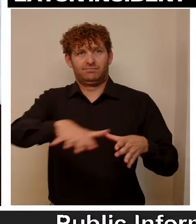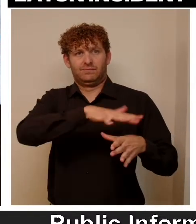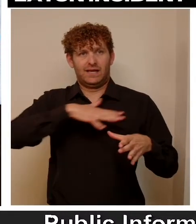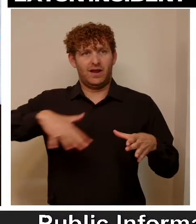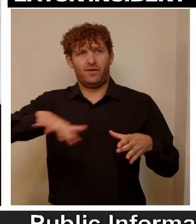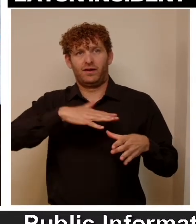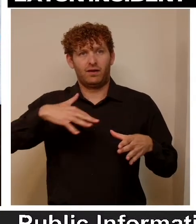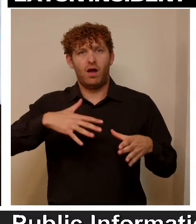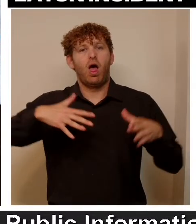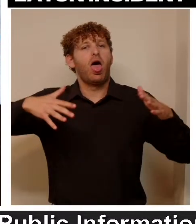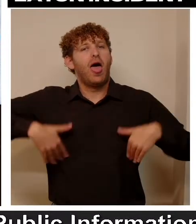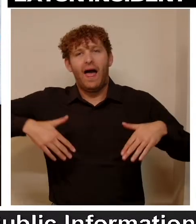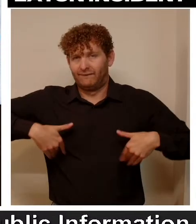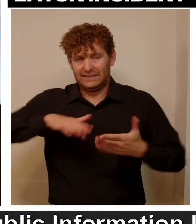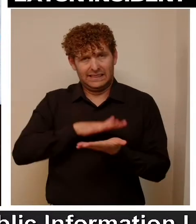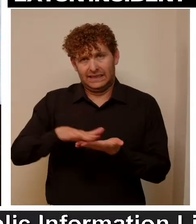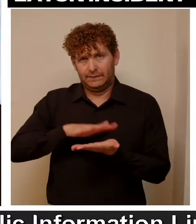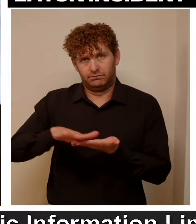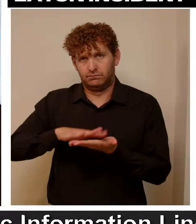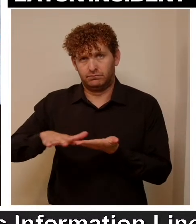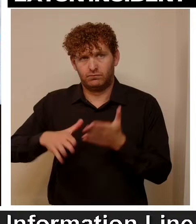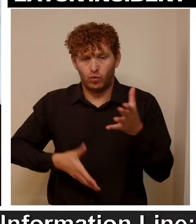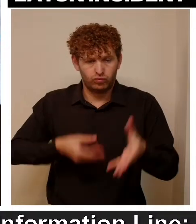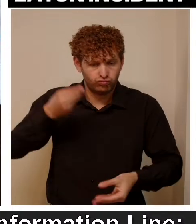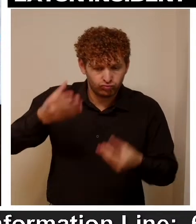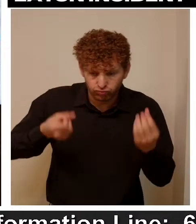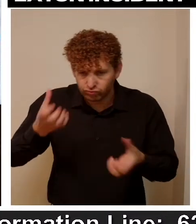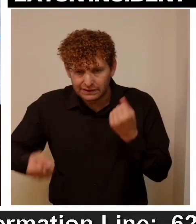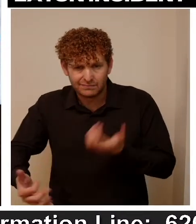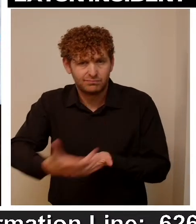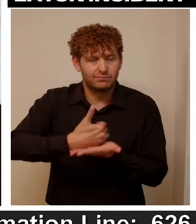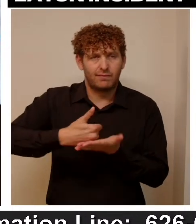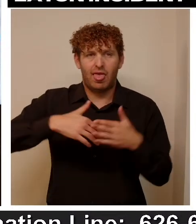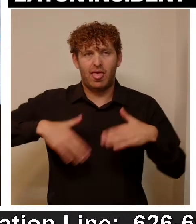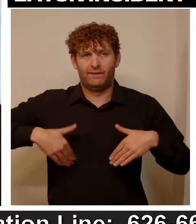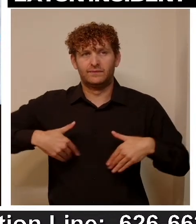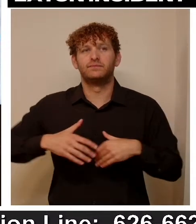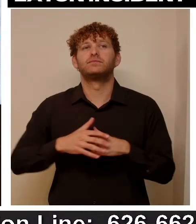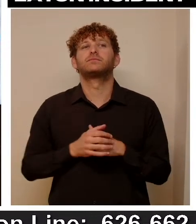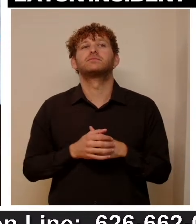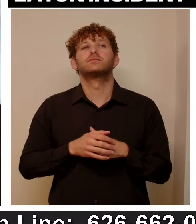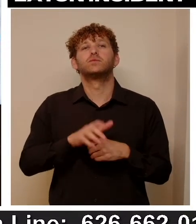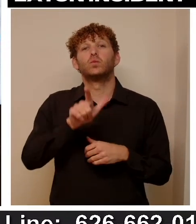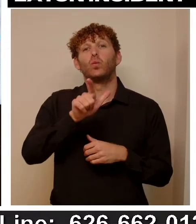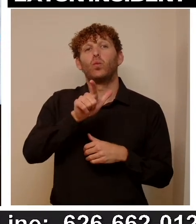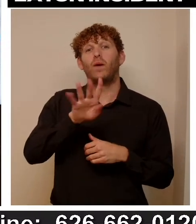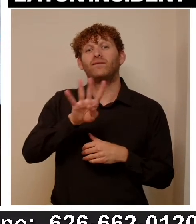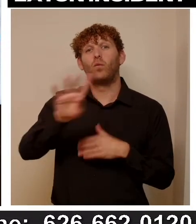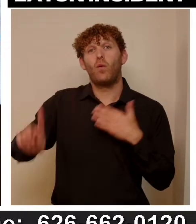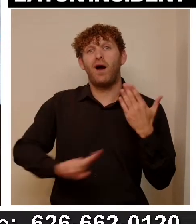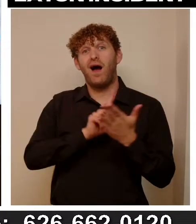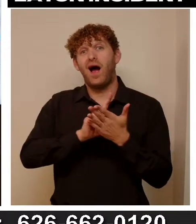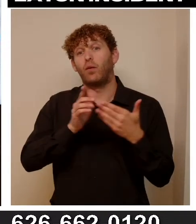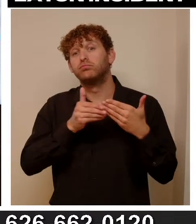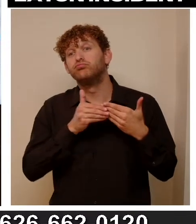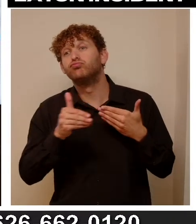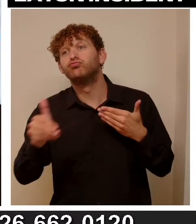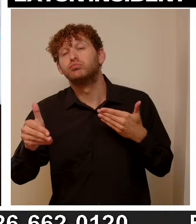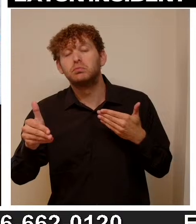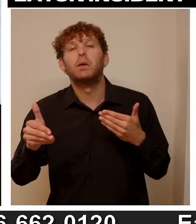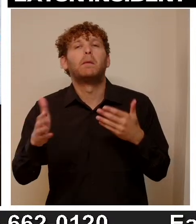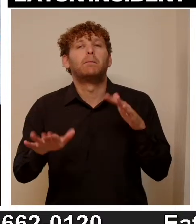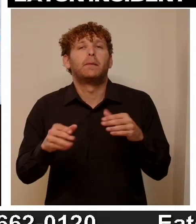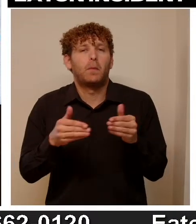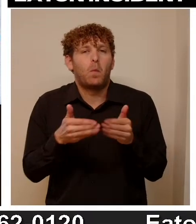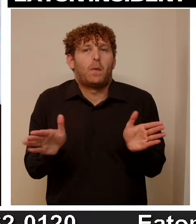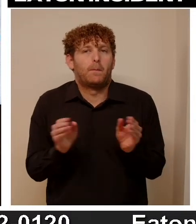within the next 24 hours there could be progress, and perhaps that will be allowed. But as of right now, please just only